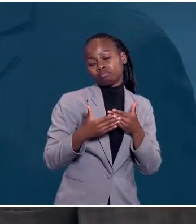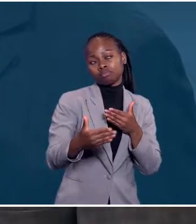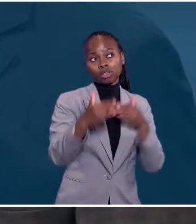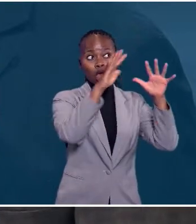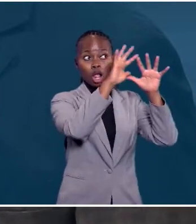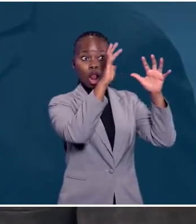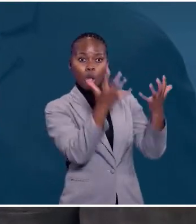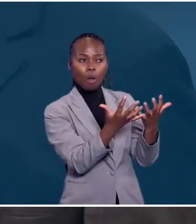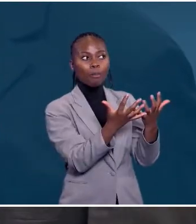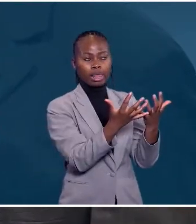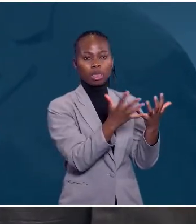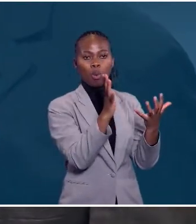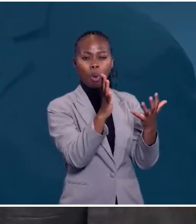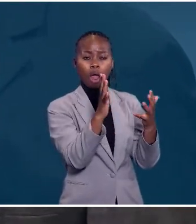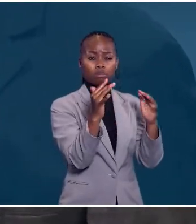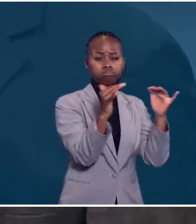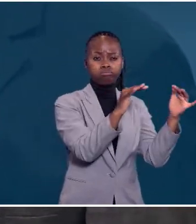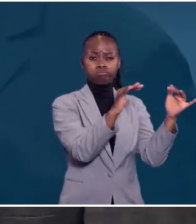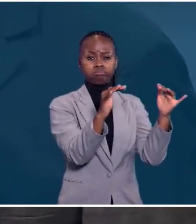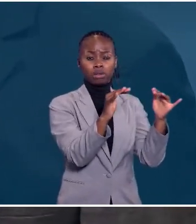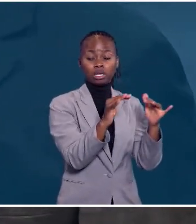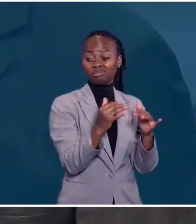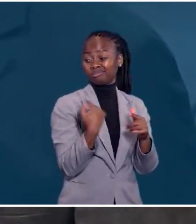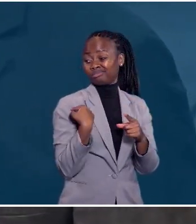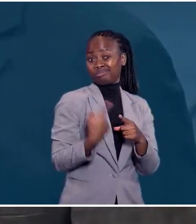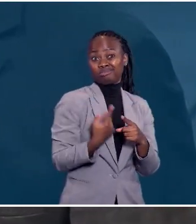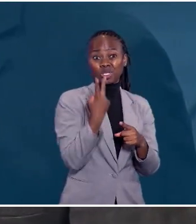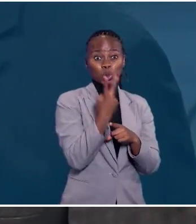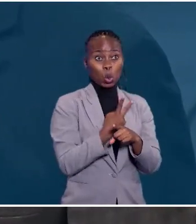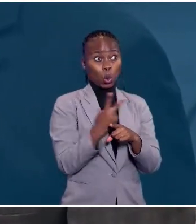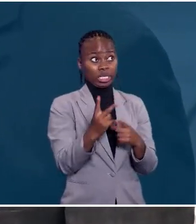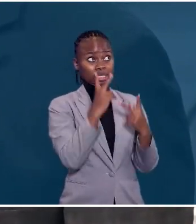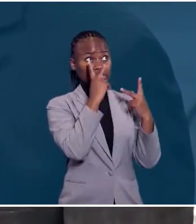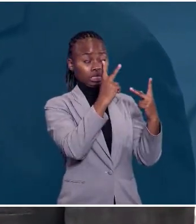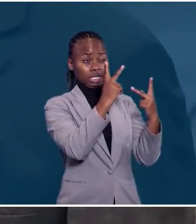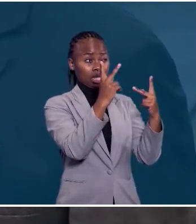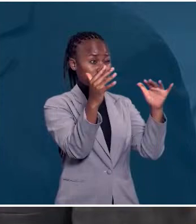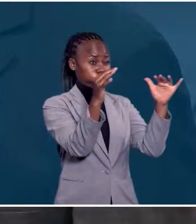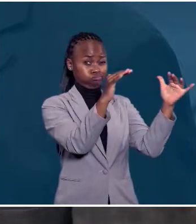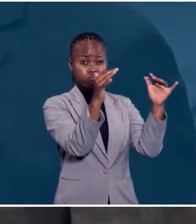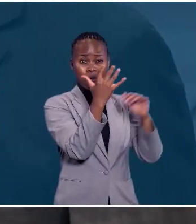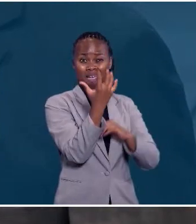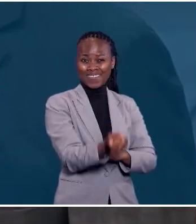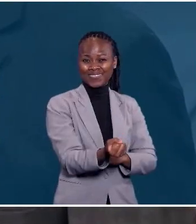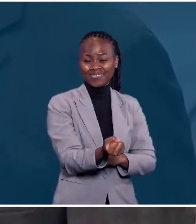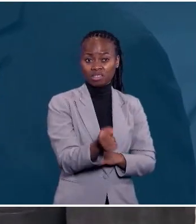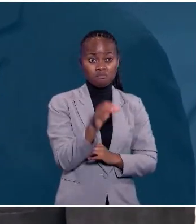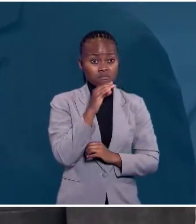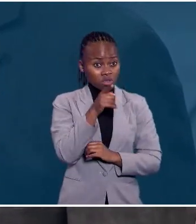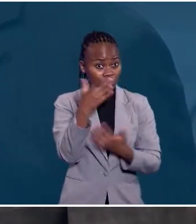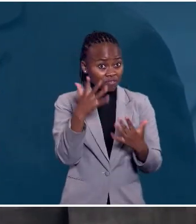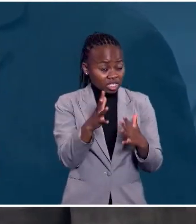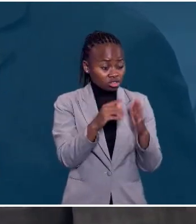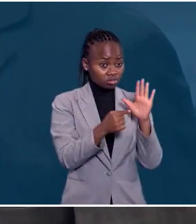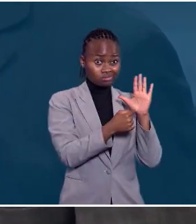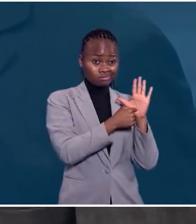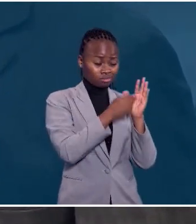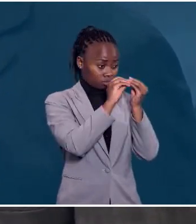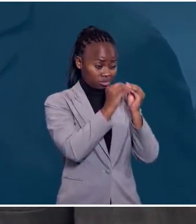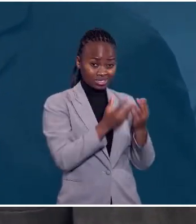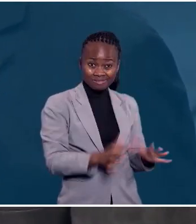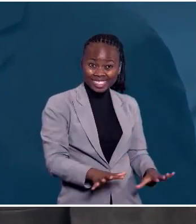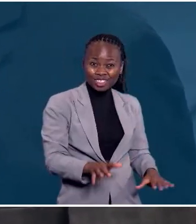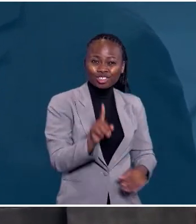globally over the past 2 weeks in the light of what has happened? And allied to that is, what